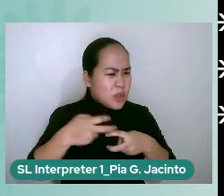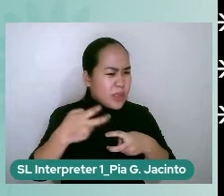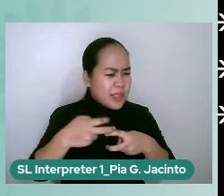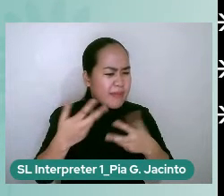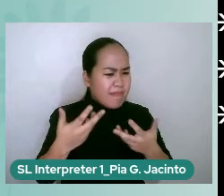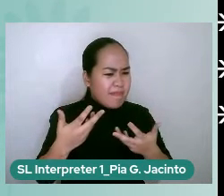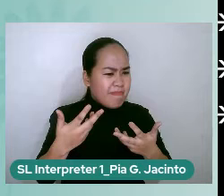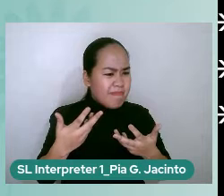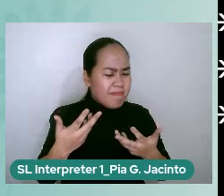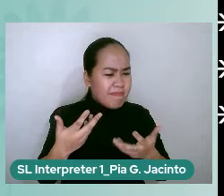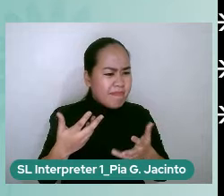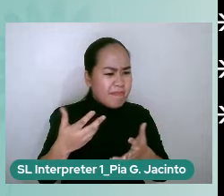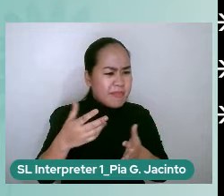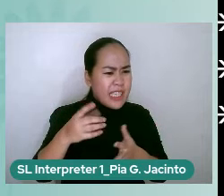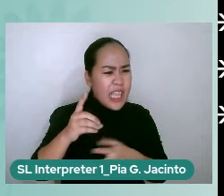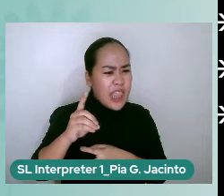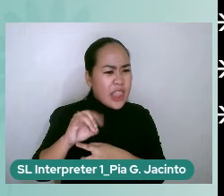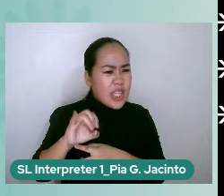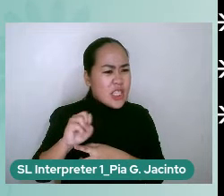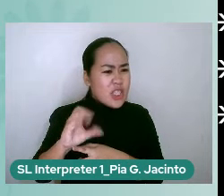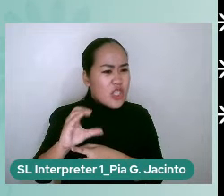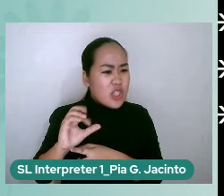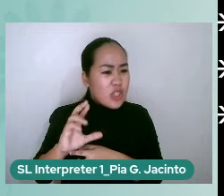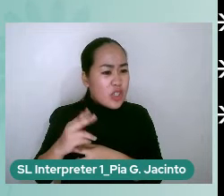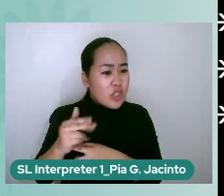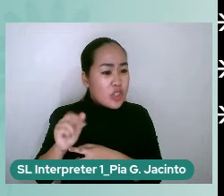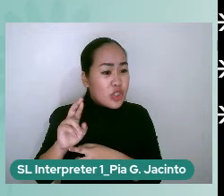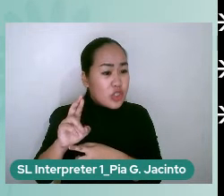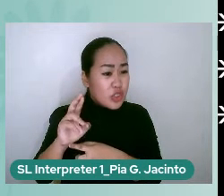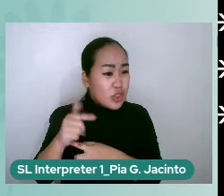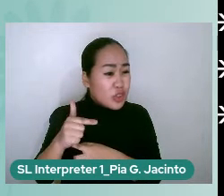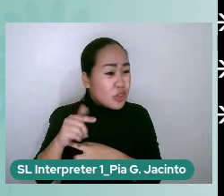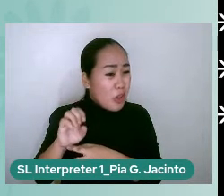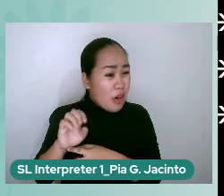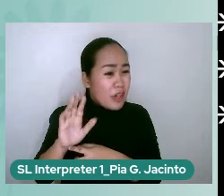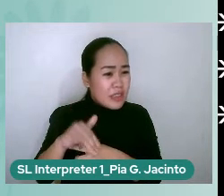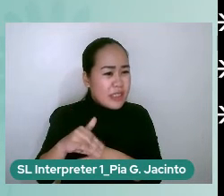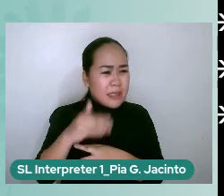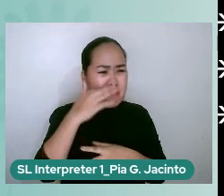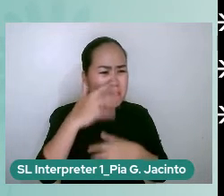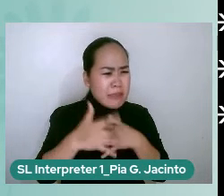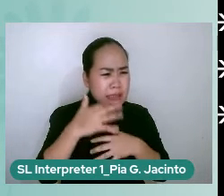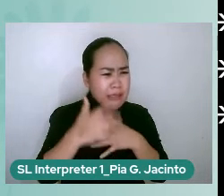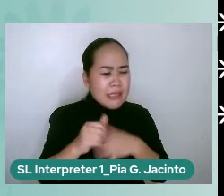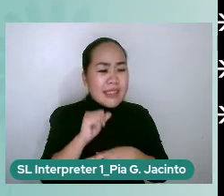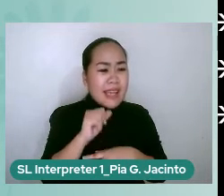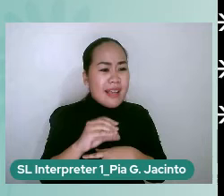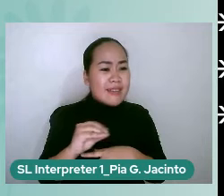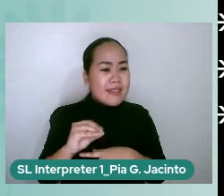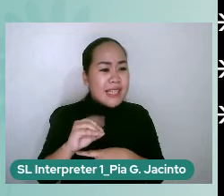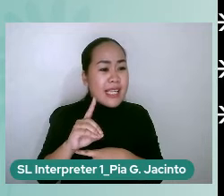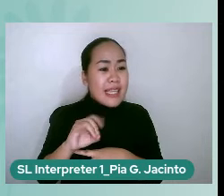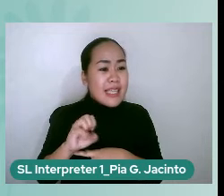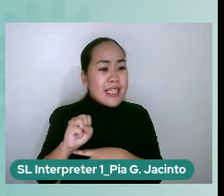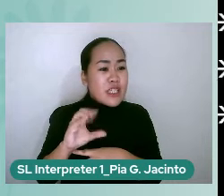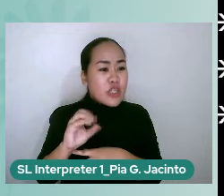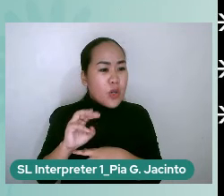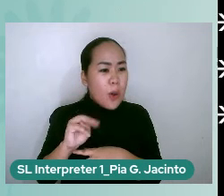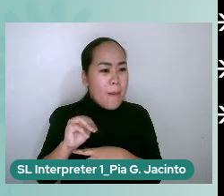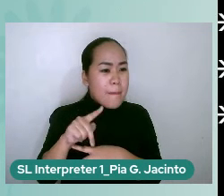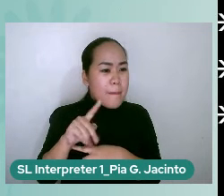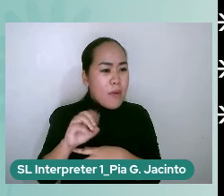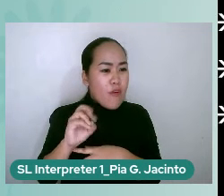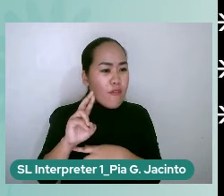discharge, bleeding, and discomfort. In fact, it is an imperative to care for these women in all stages of